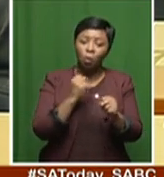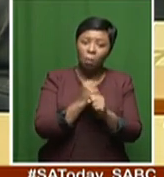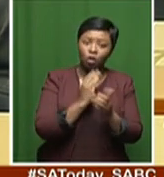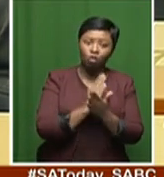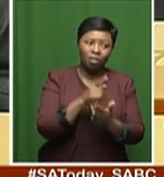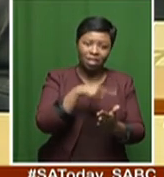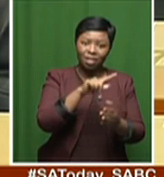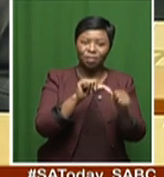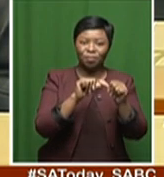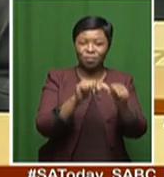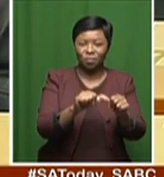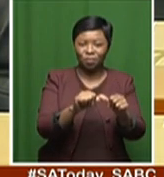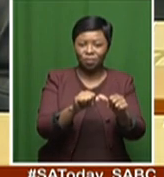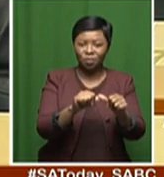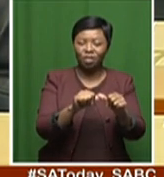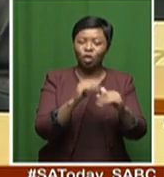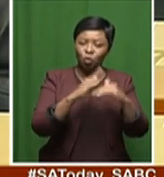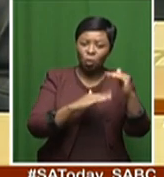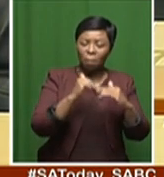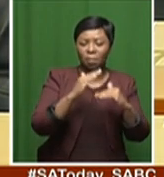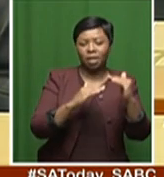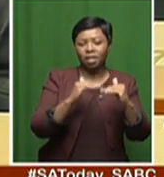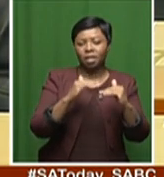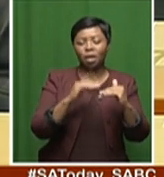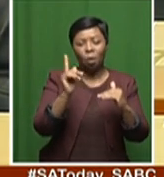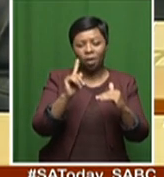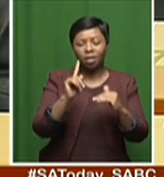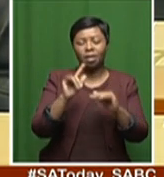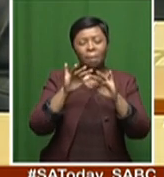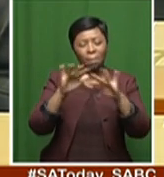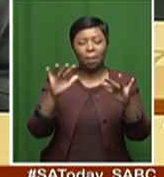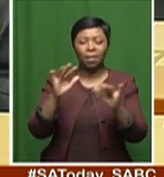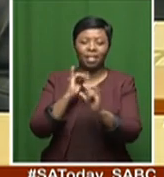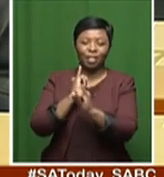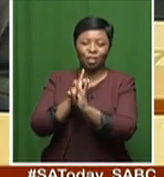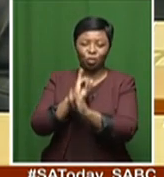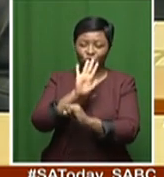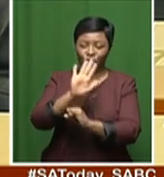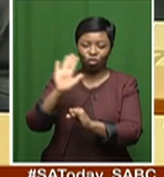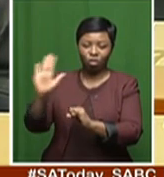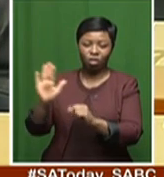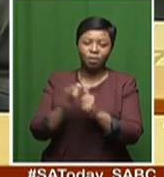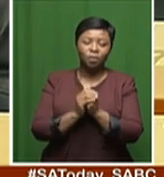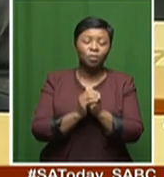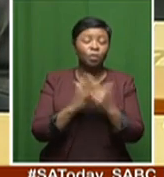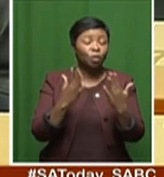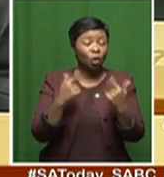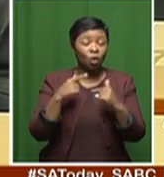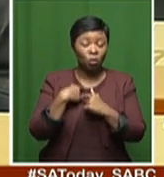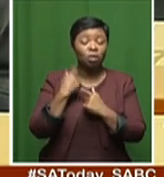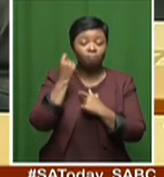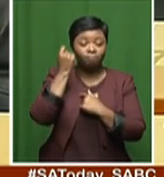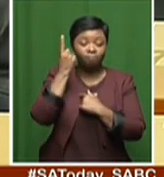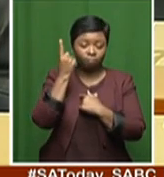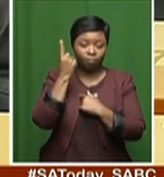integrity of state or public institutions. We are mindful of the fact that the mandate